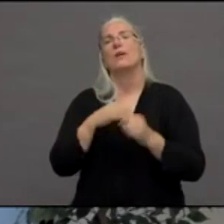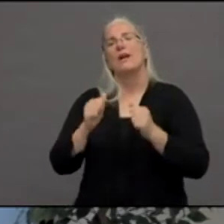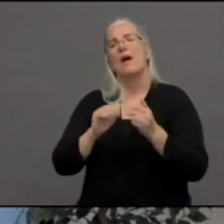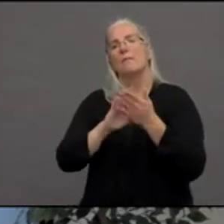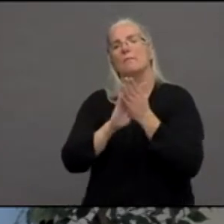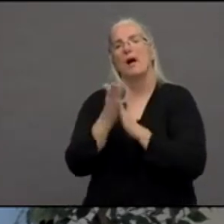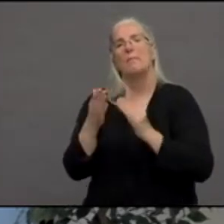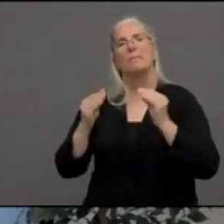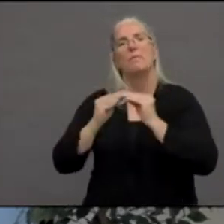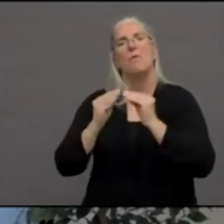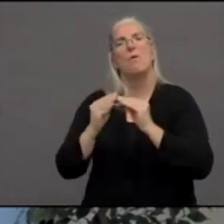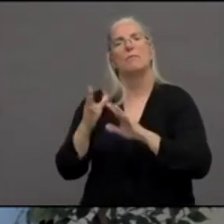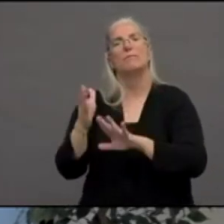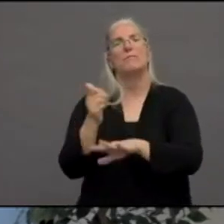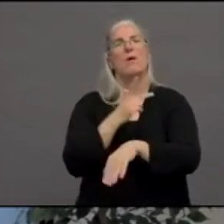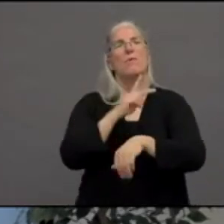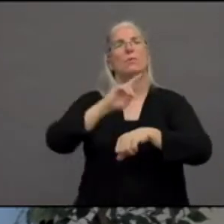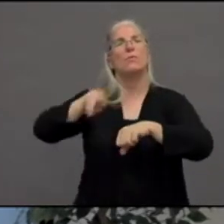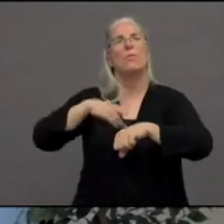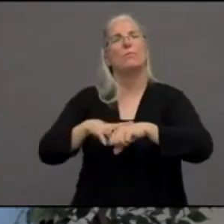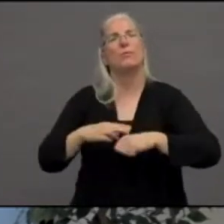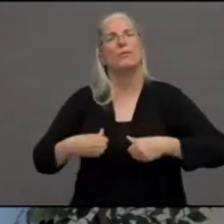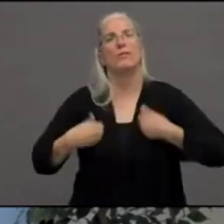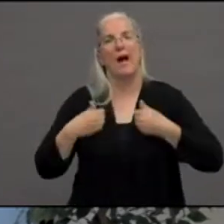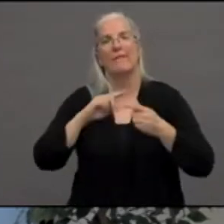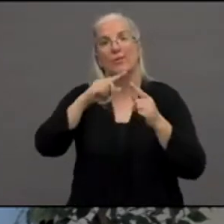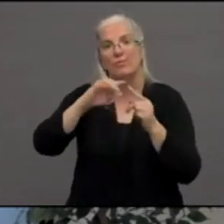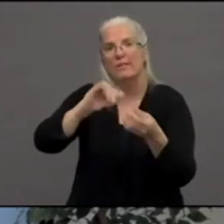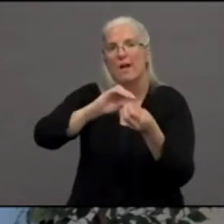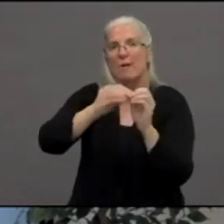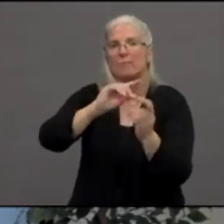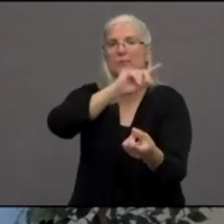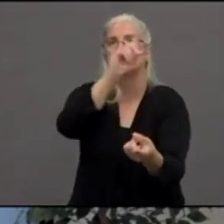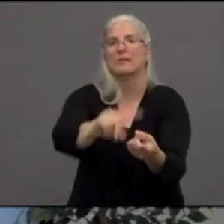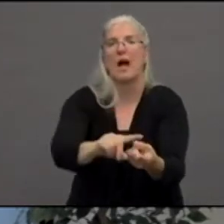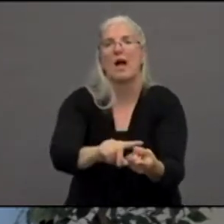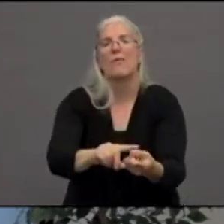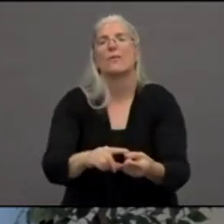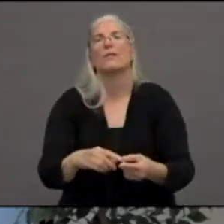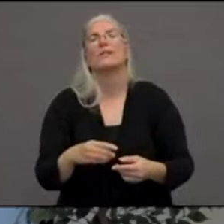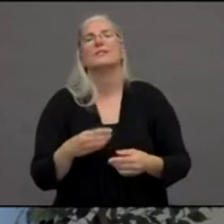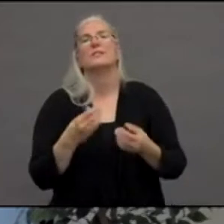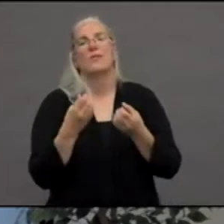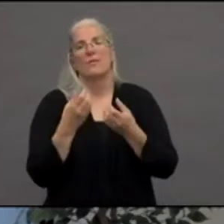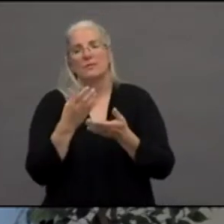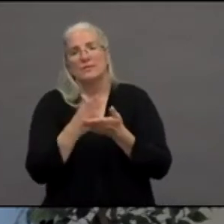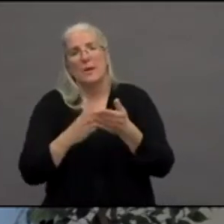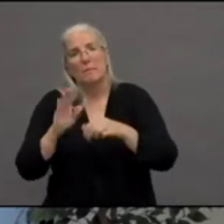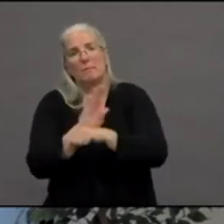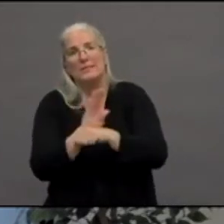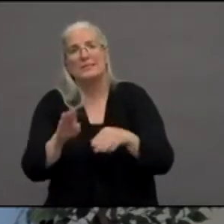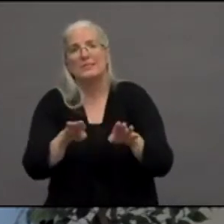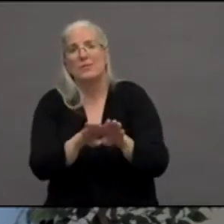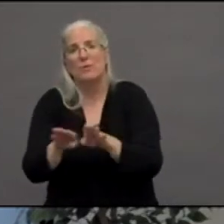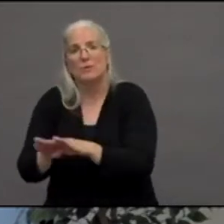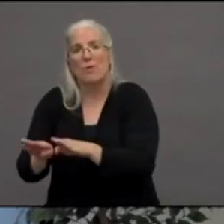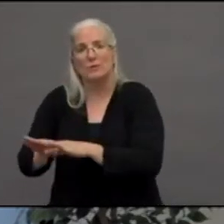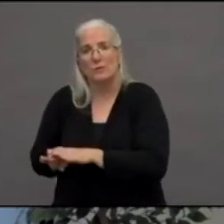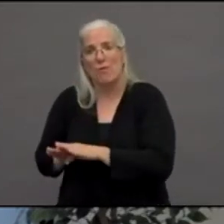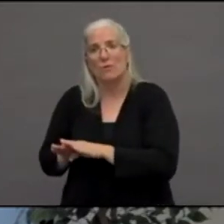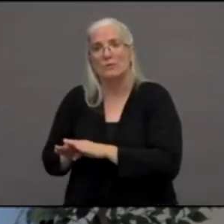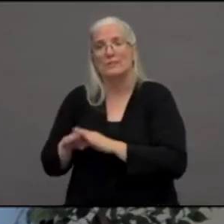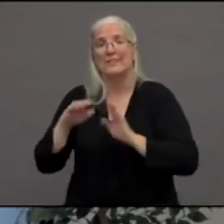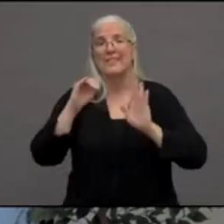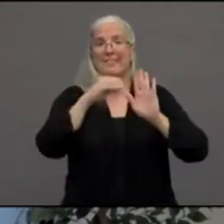that came out that required several of those businesses to be closed. But the way you get off that list, I don't know this for sure, but